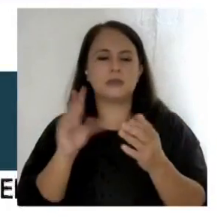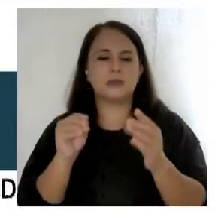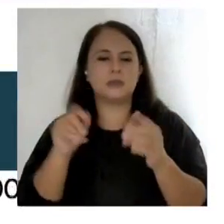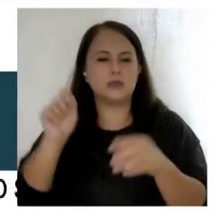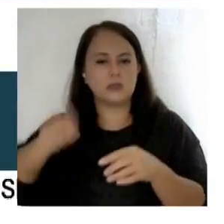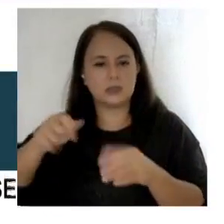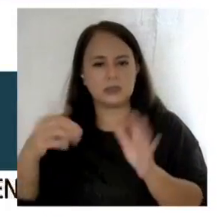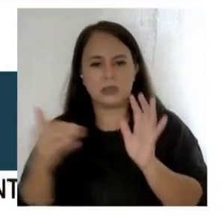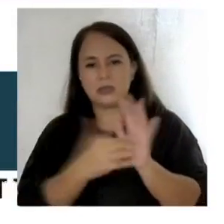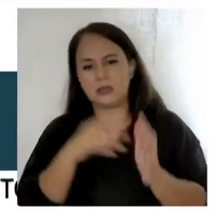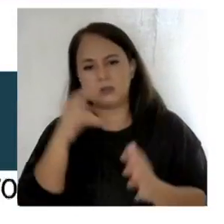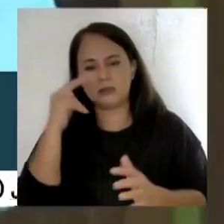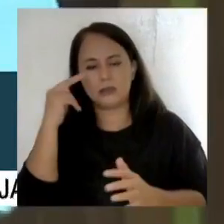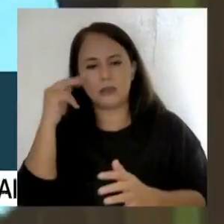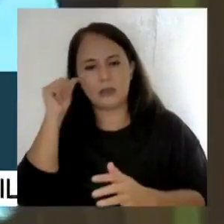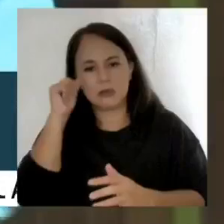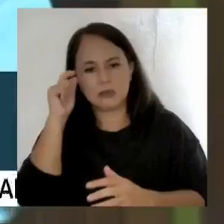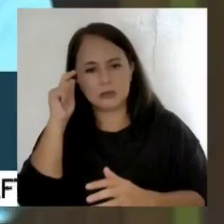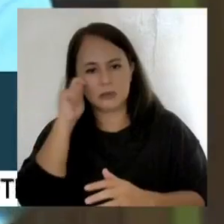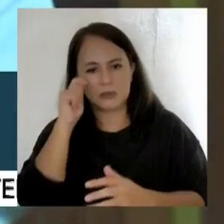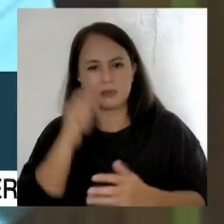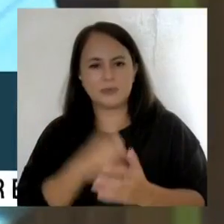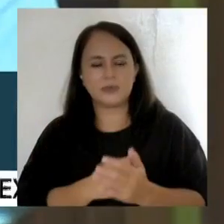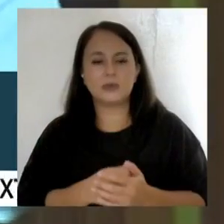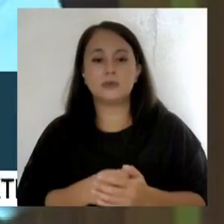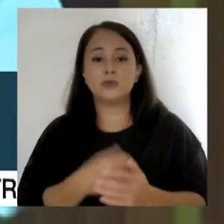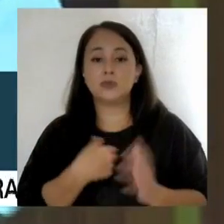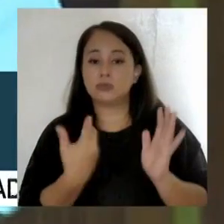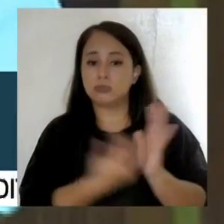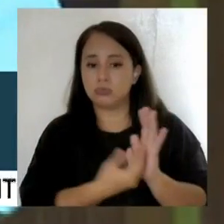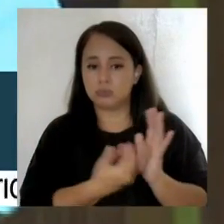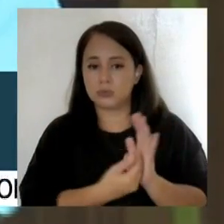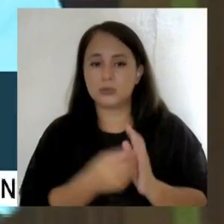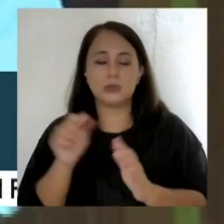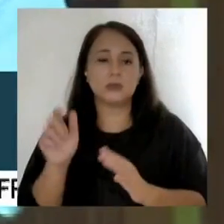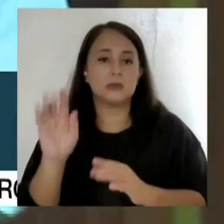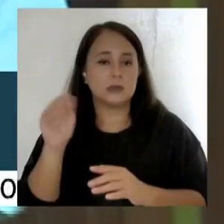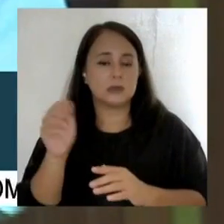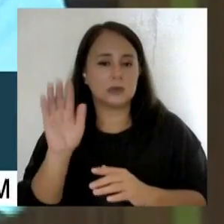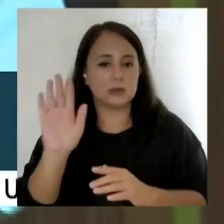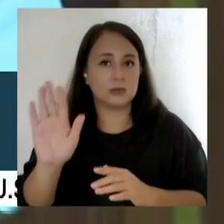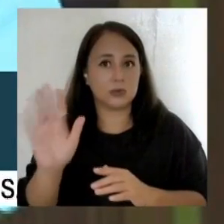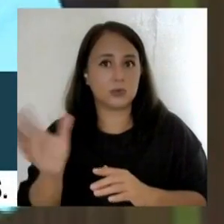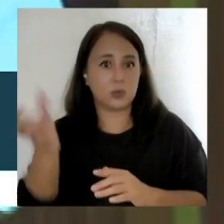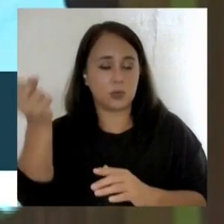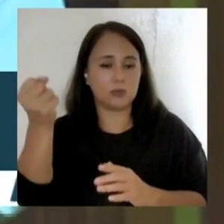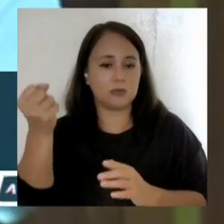No, as you have said, it was a justification on his part. But